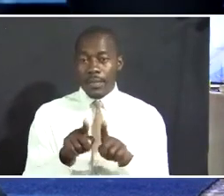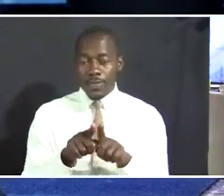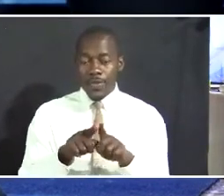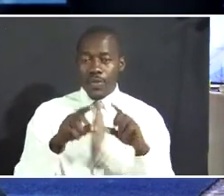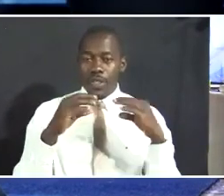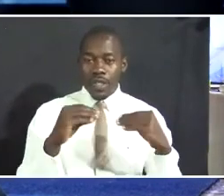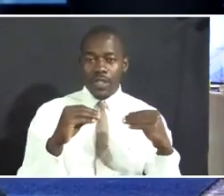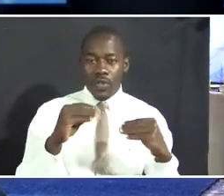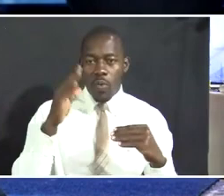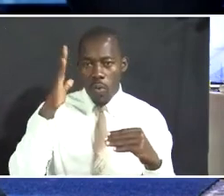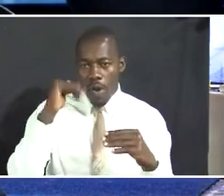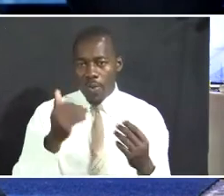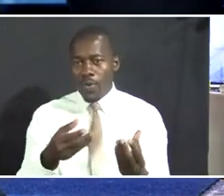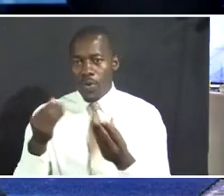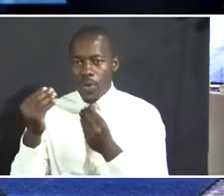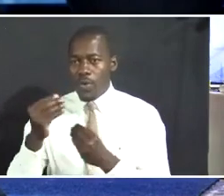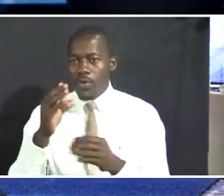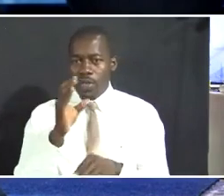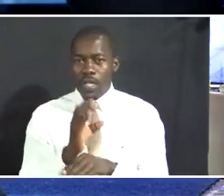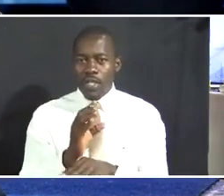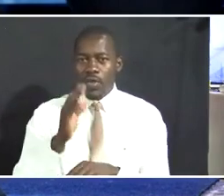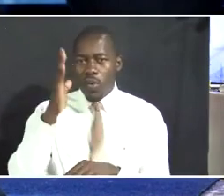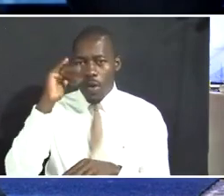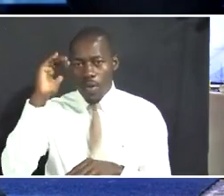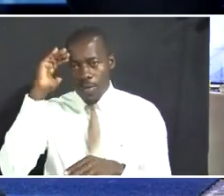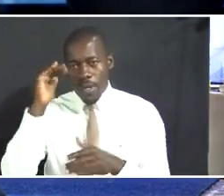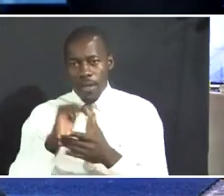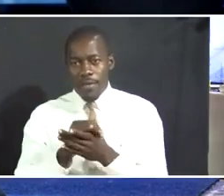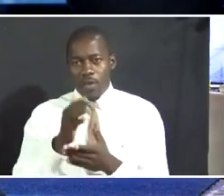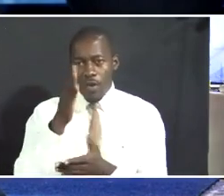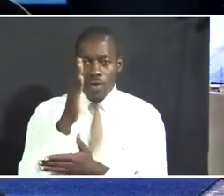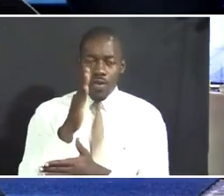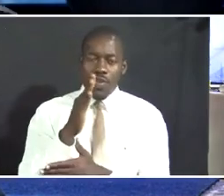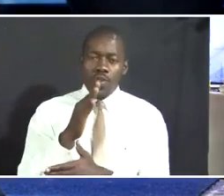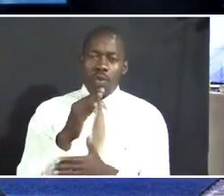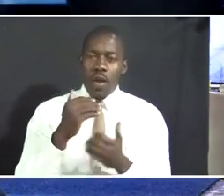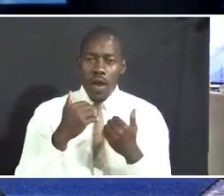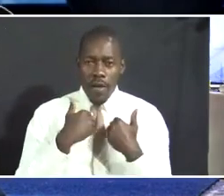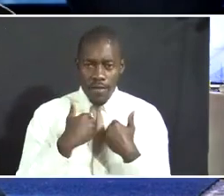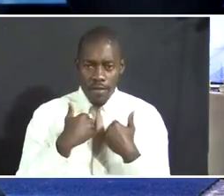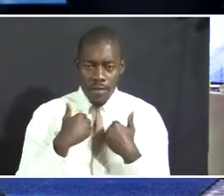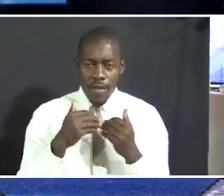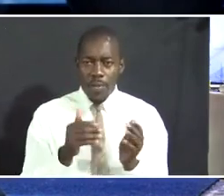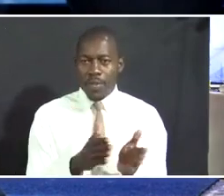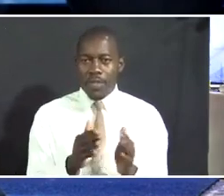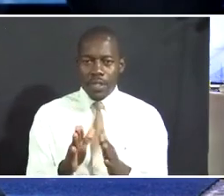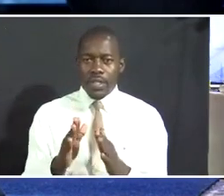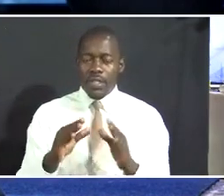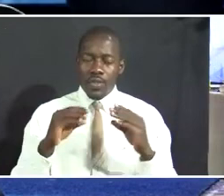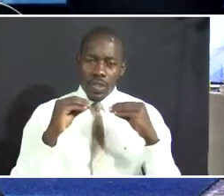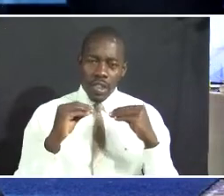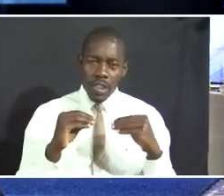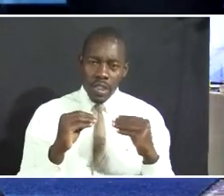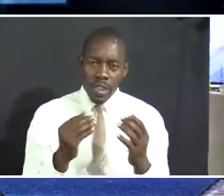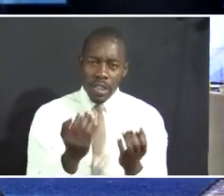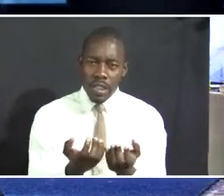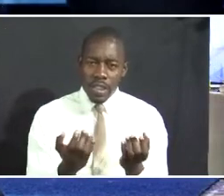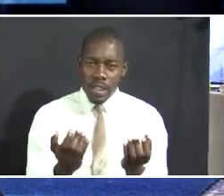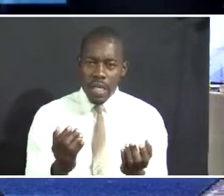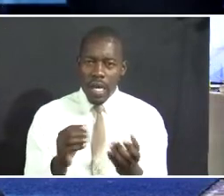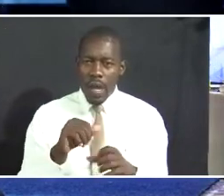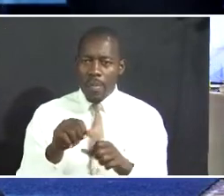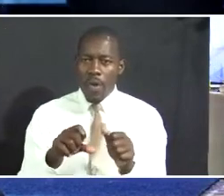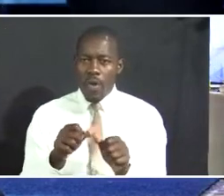believe in what we believe. And if we do that, we get an opportunity to be even instructors when we are not